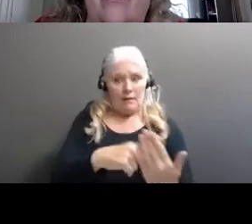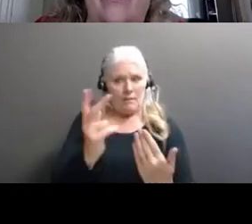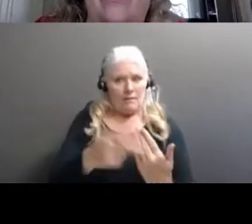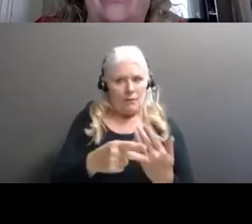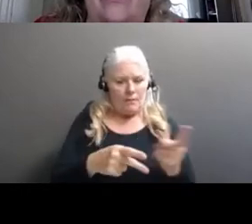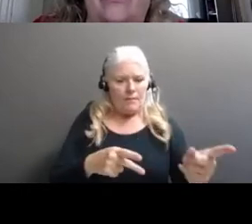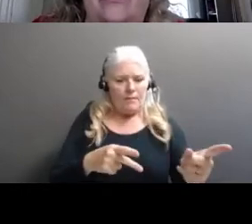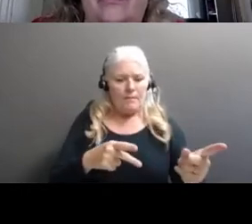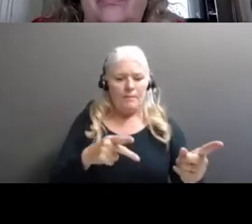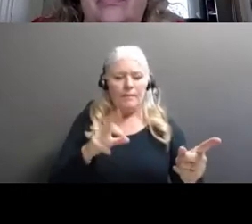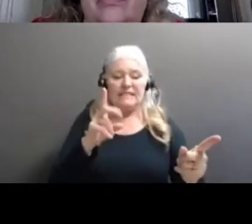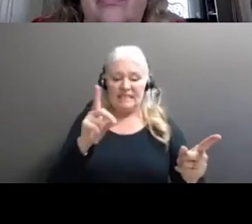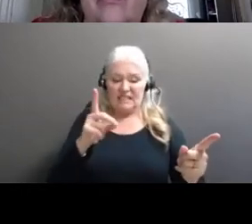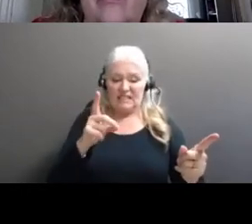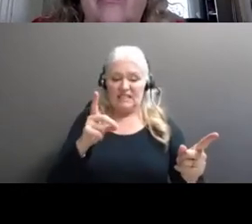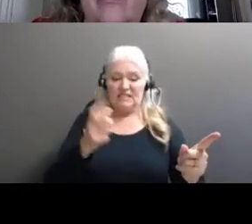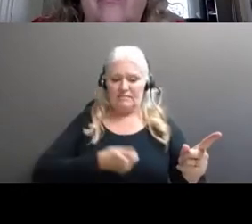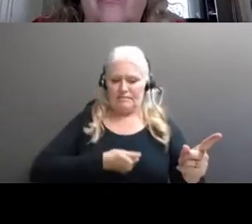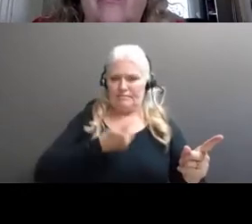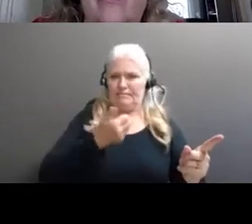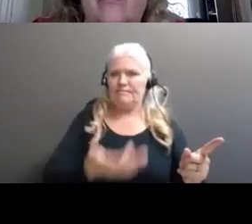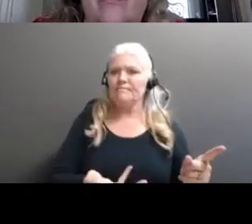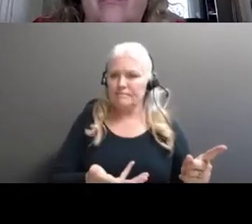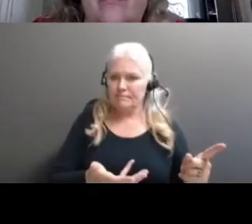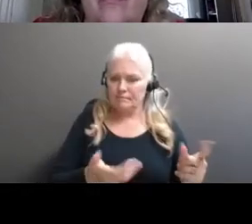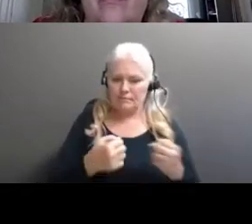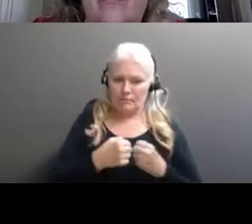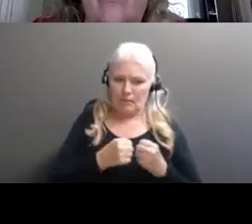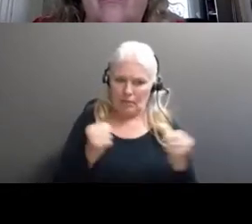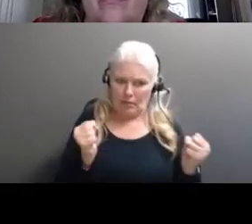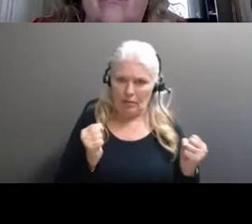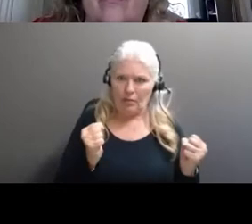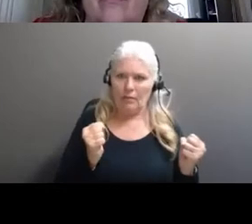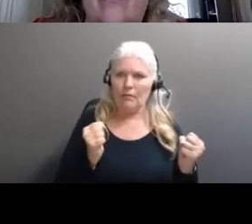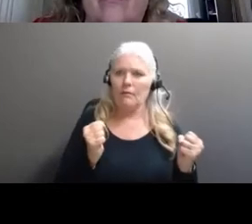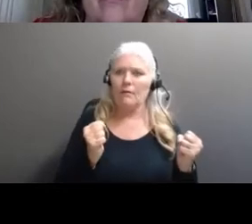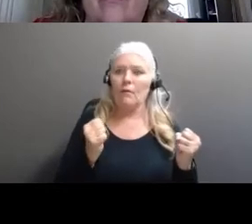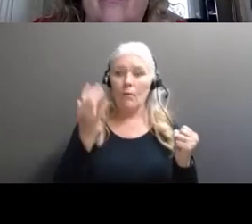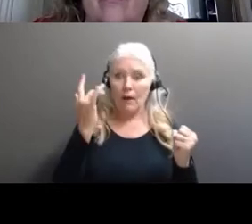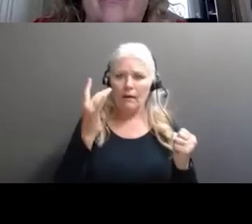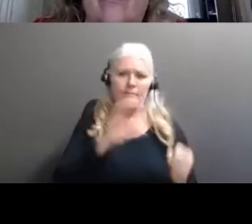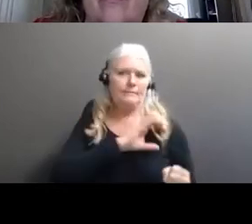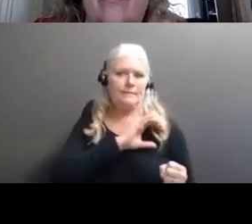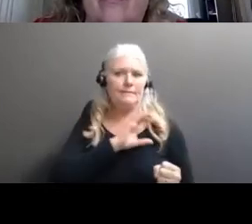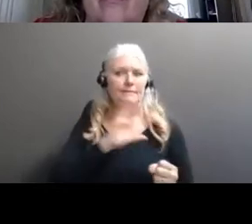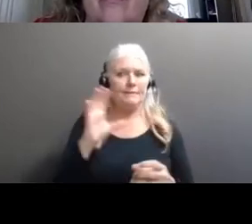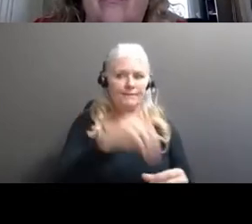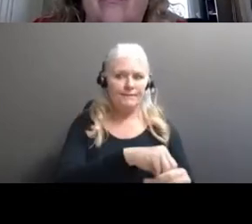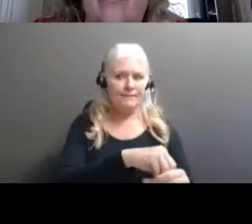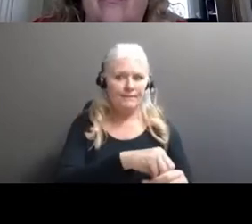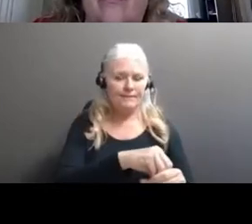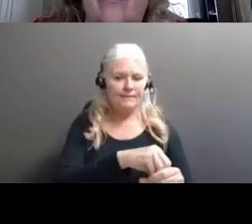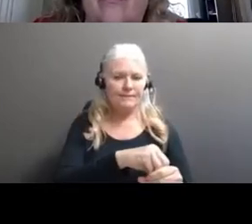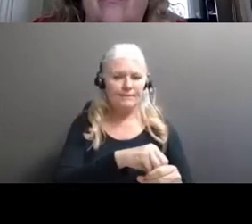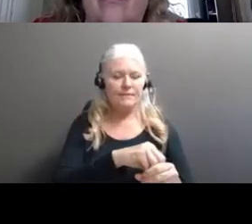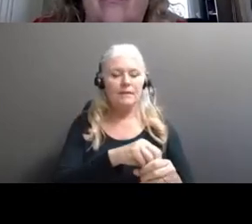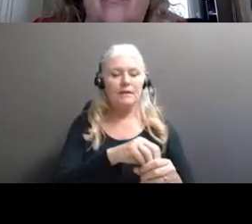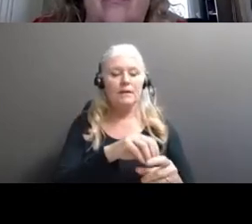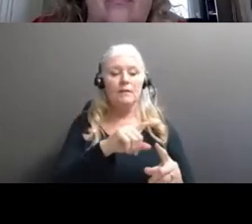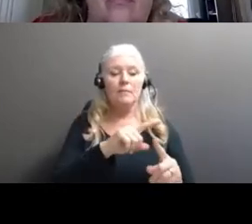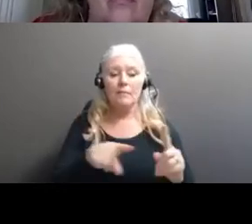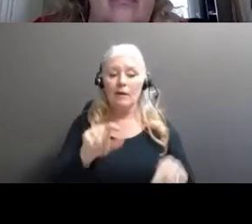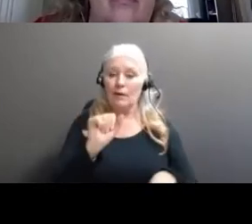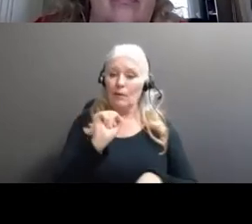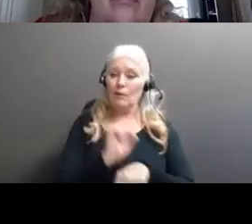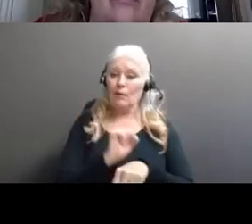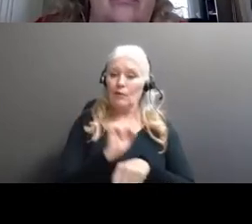was disclosure because these cases were coming to the police. But the people that worked in the field